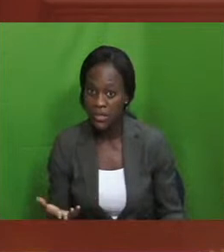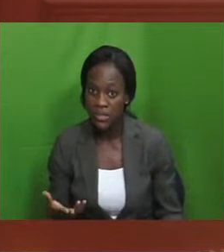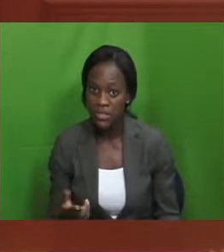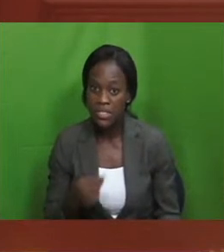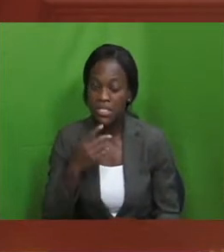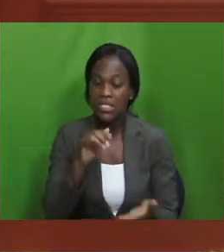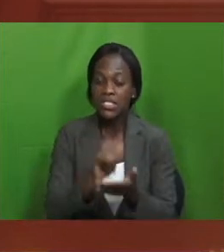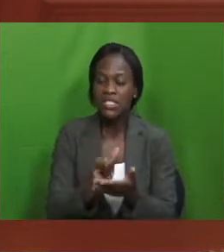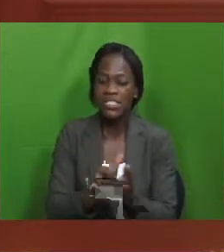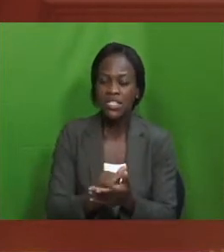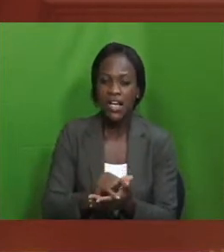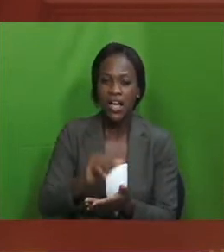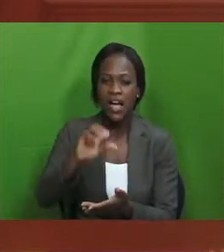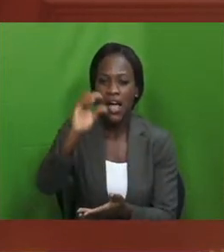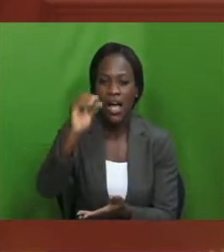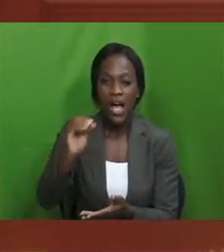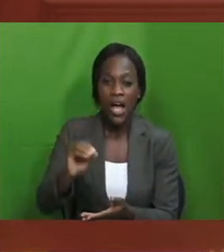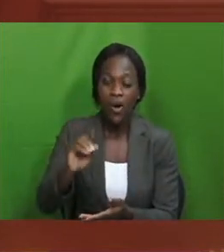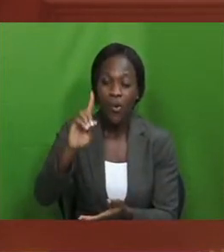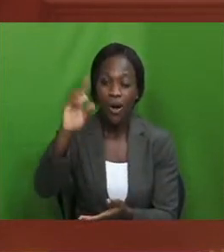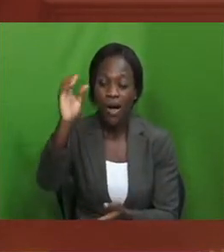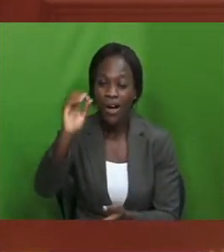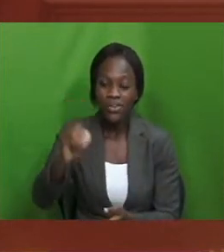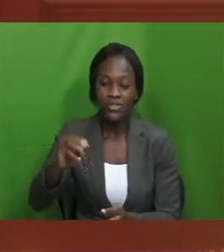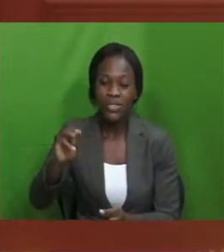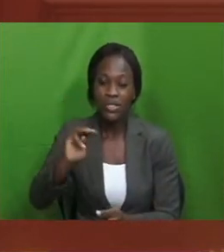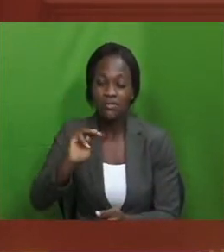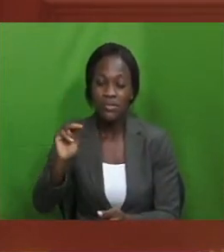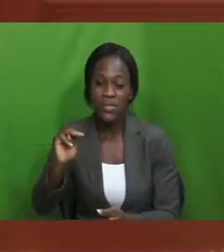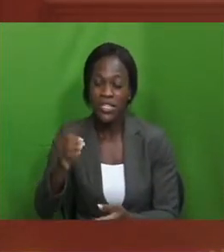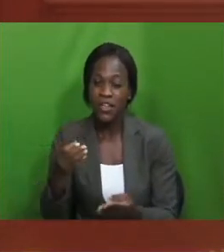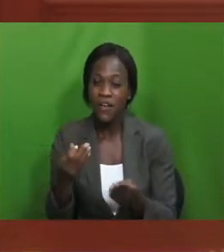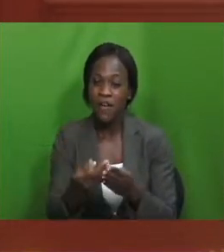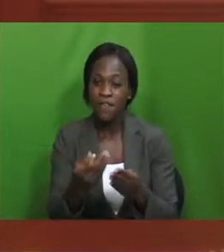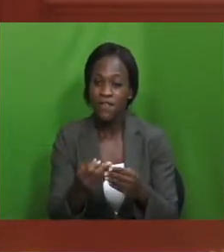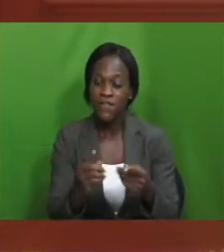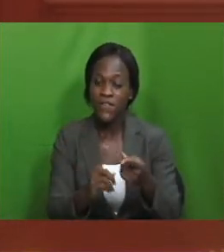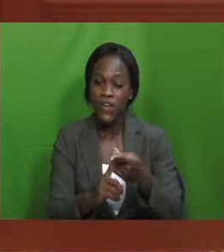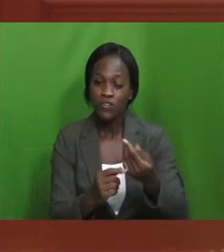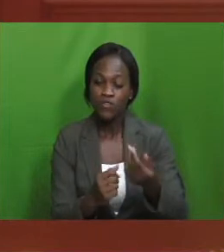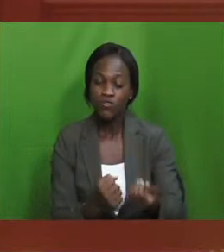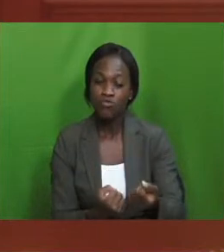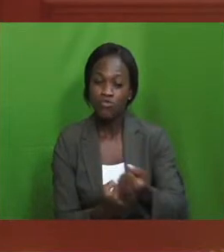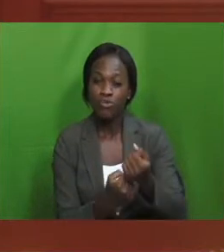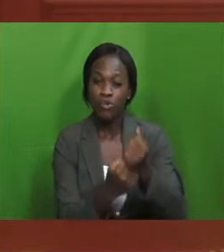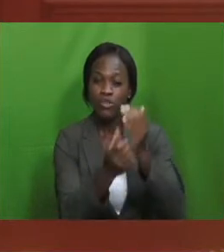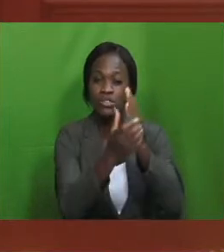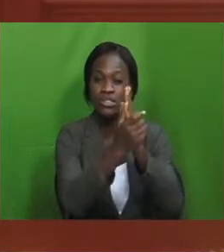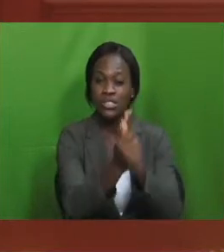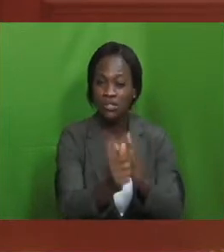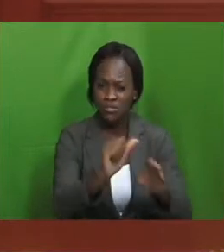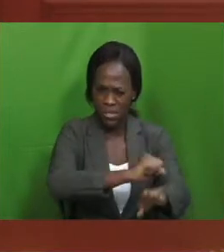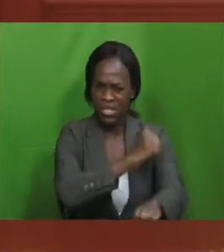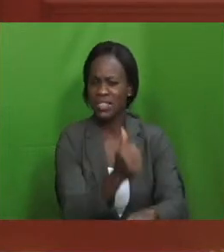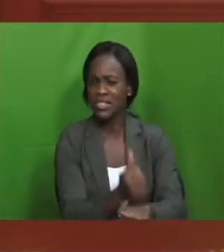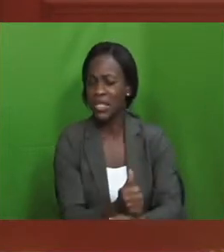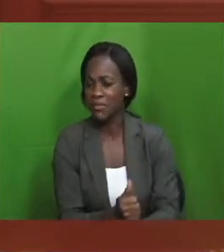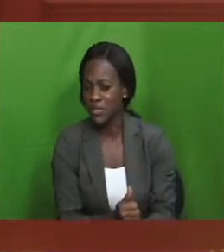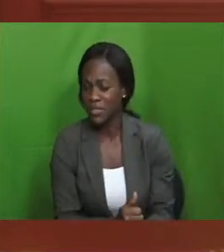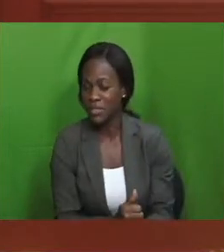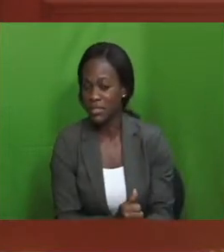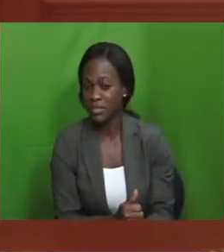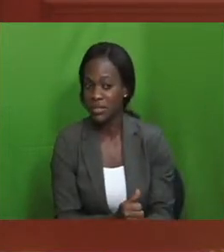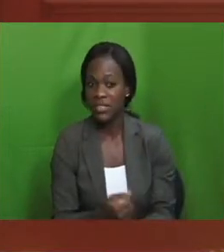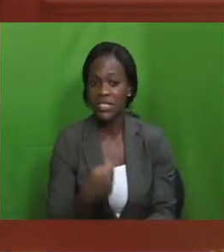100 million fund for labor and faith-based organizations for retaining and skills development will be established. He further said he